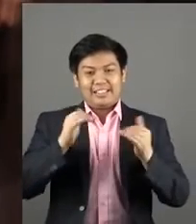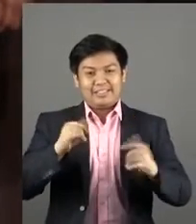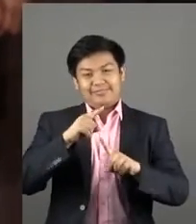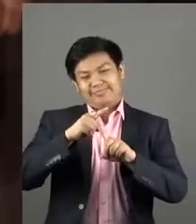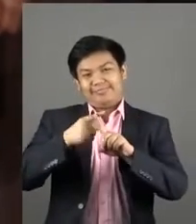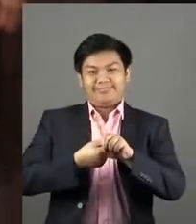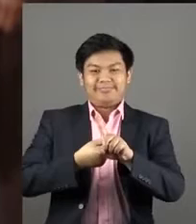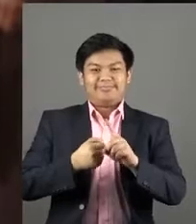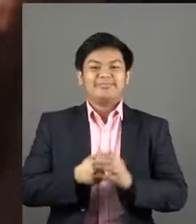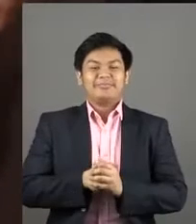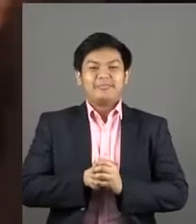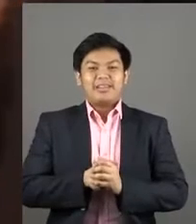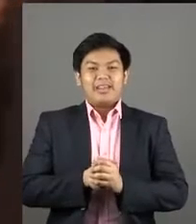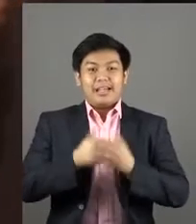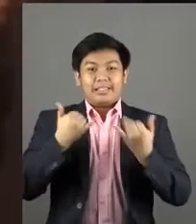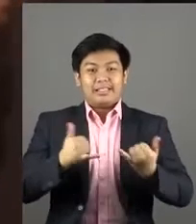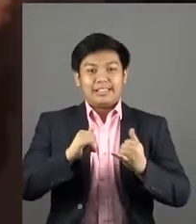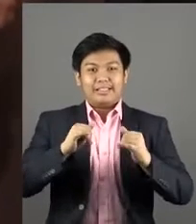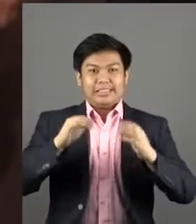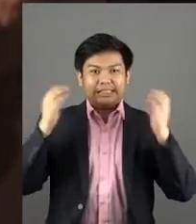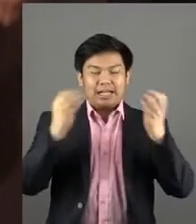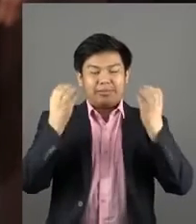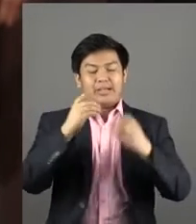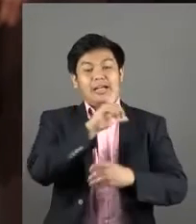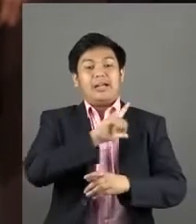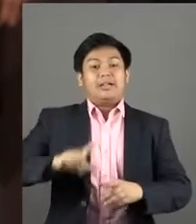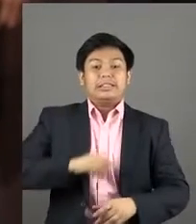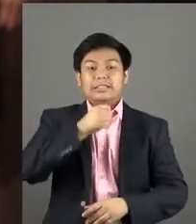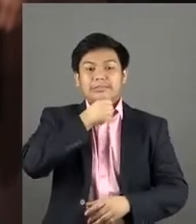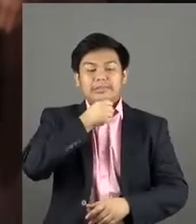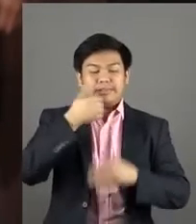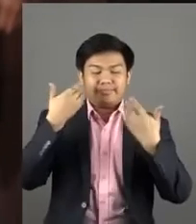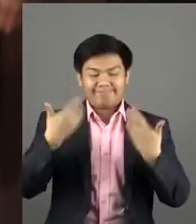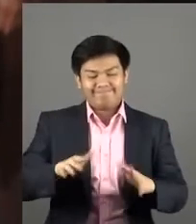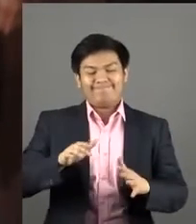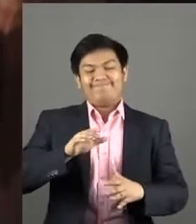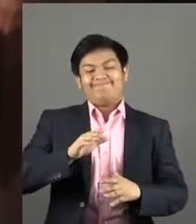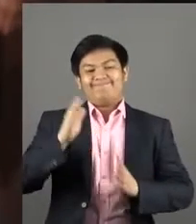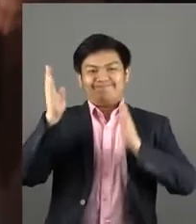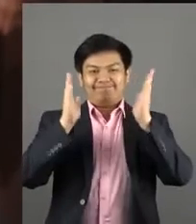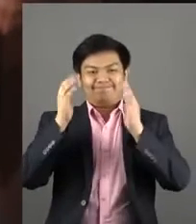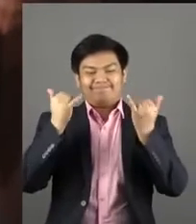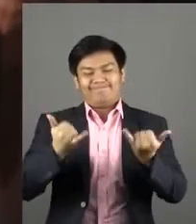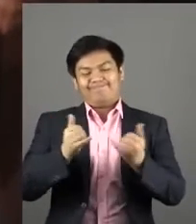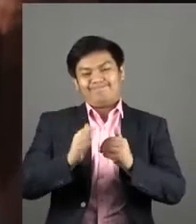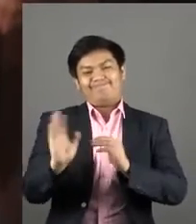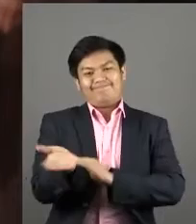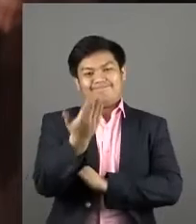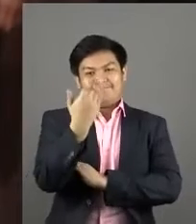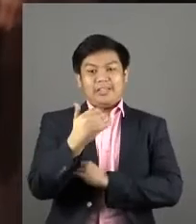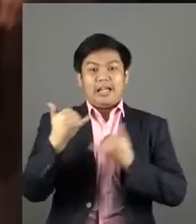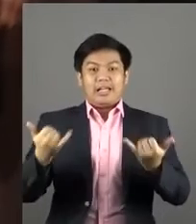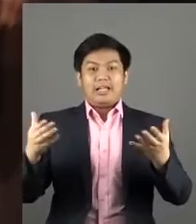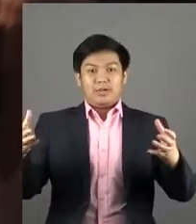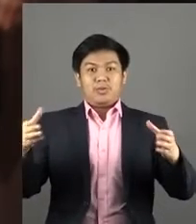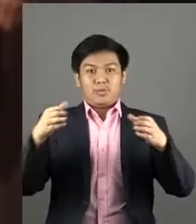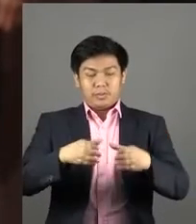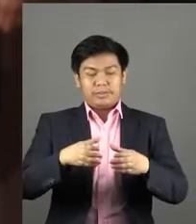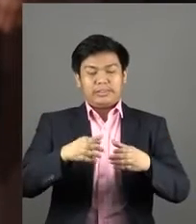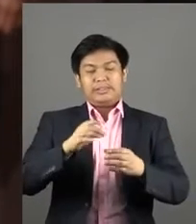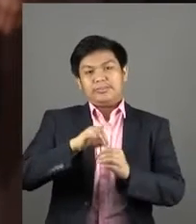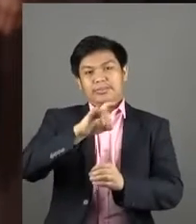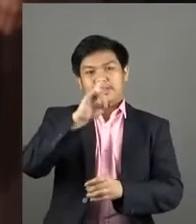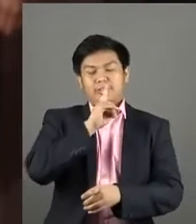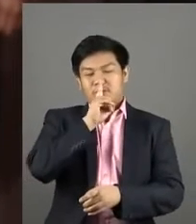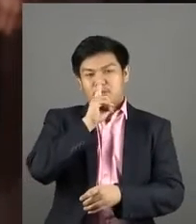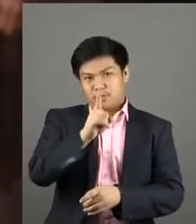month, and we celebrate the Lord's Supper at the end of our service this morning. We have gathered once again in spirit and